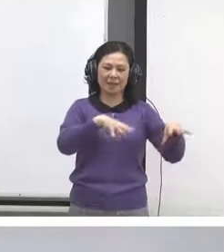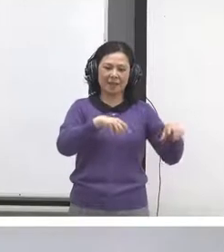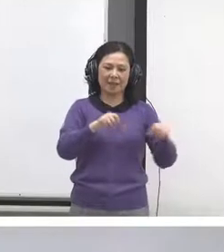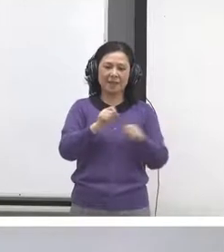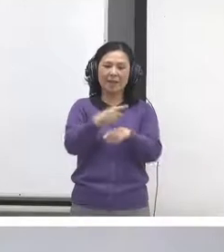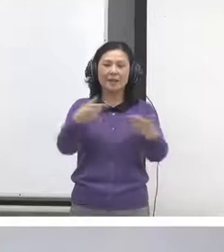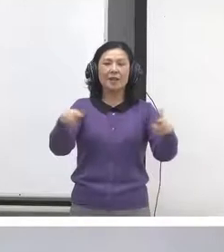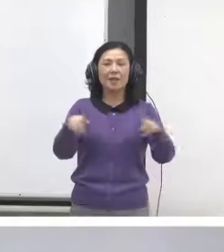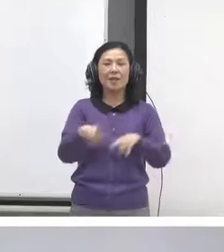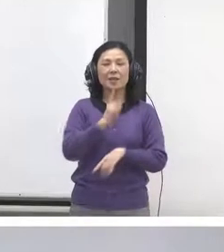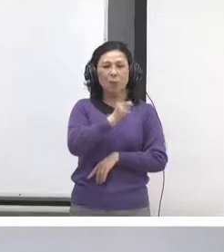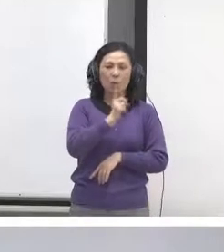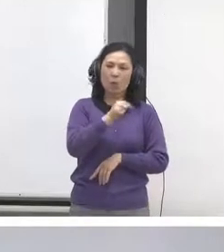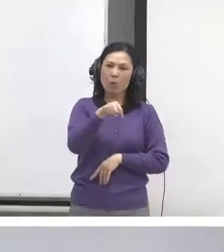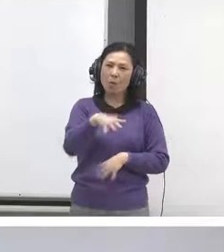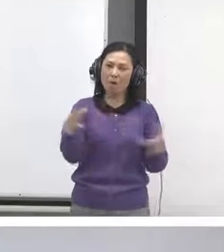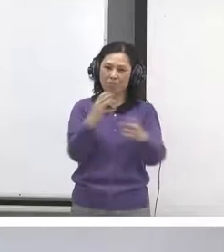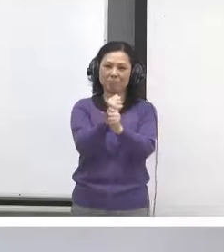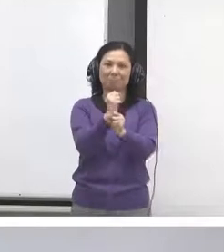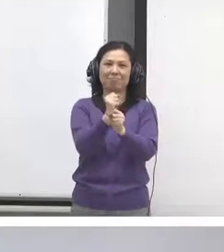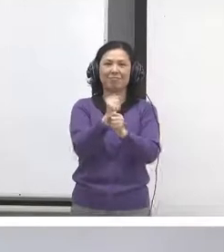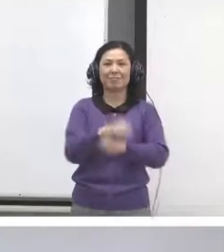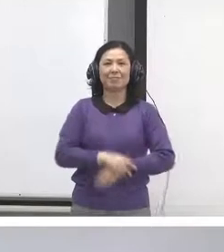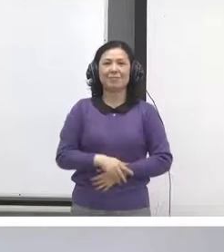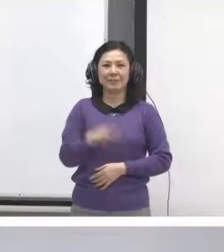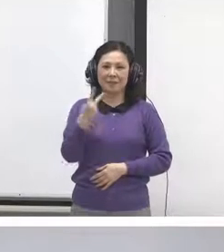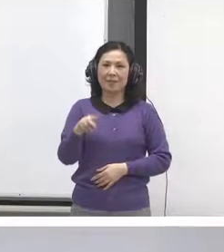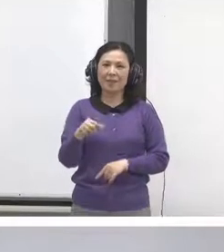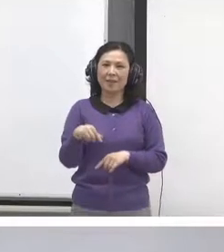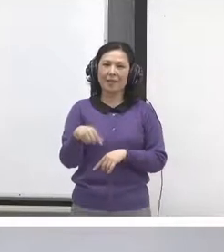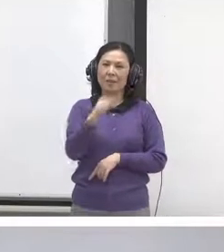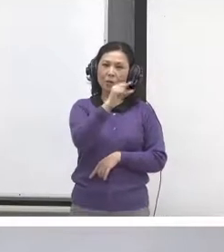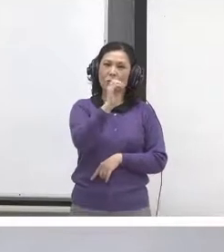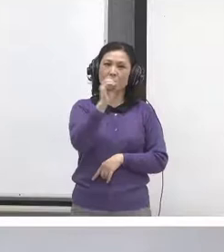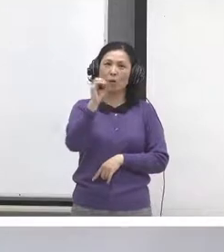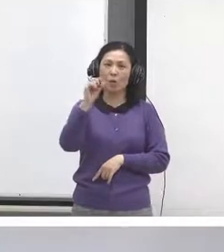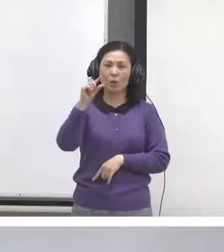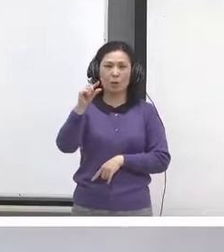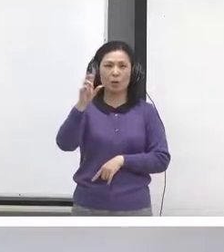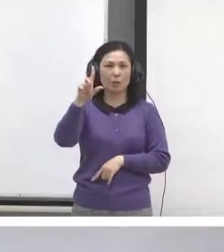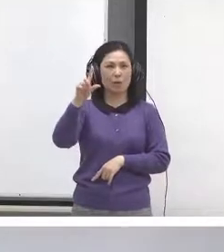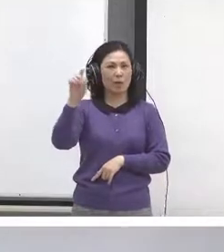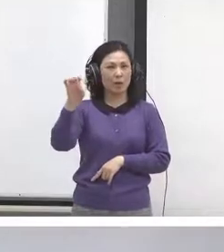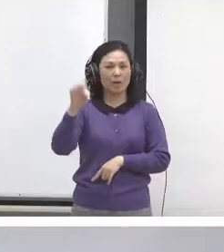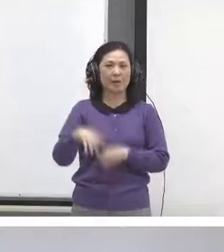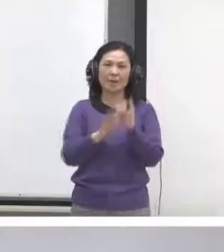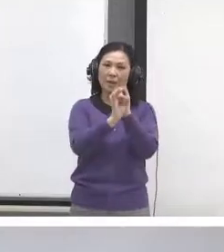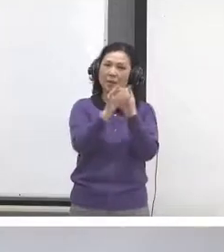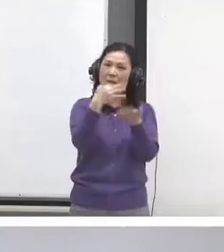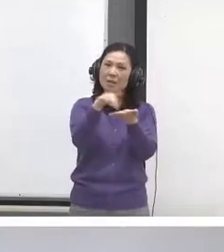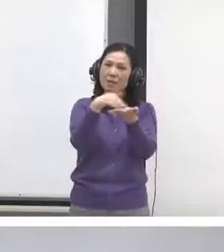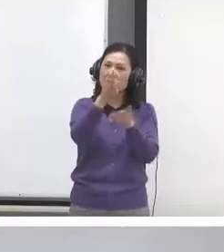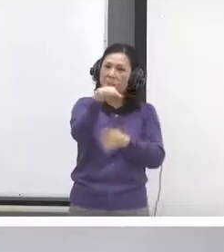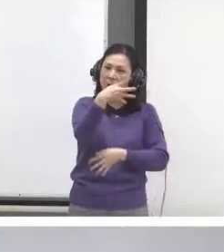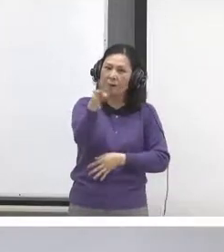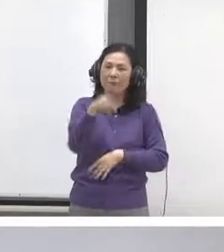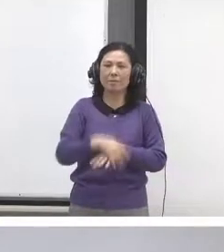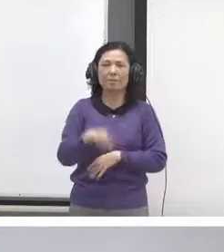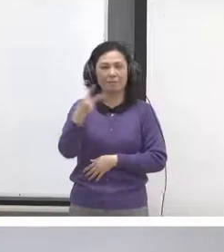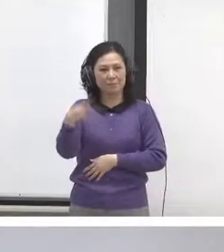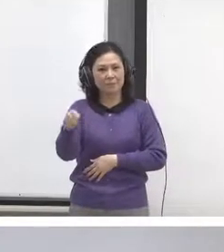Google spreadsheet, and we set up the agenda, and we have different action items, and we